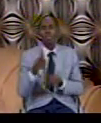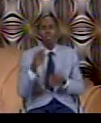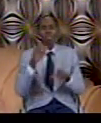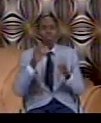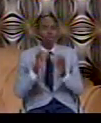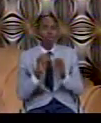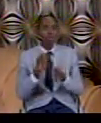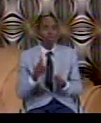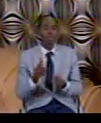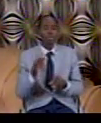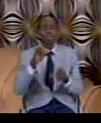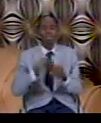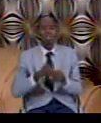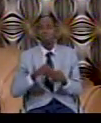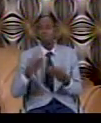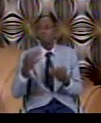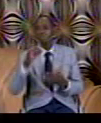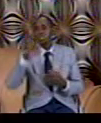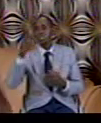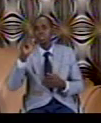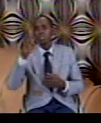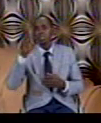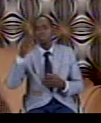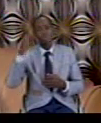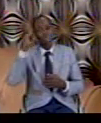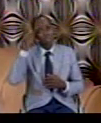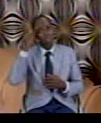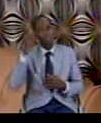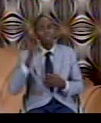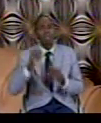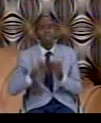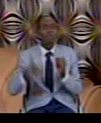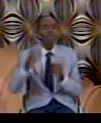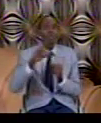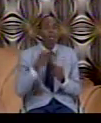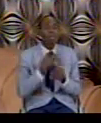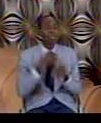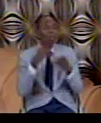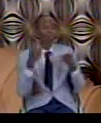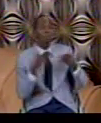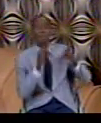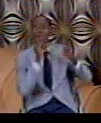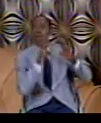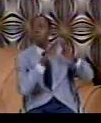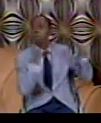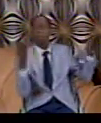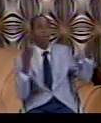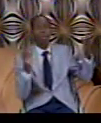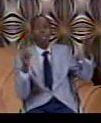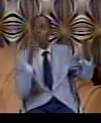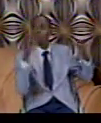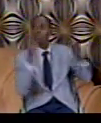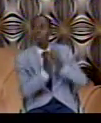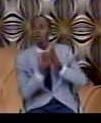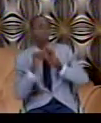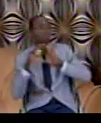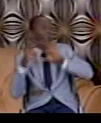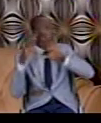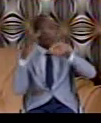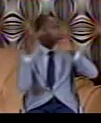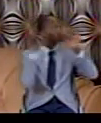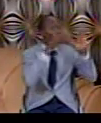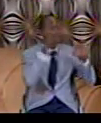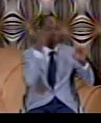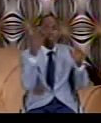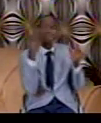an opportunity in China. And you know, the place is open now. Anyone that gets there now, because you see that